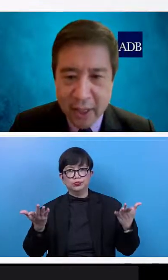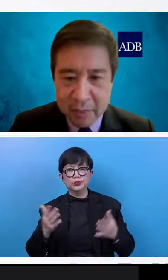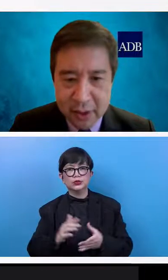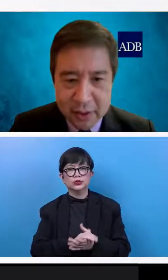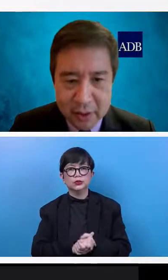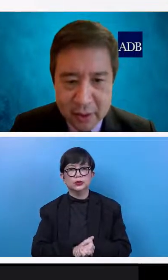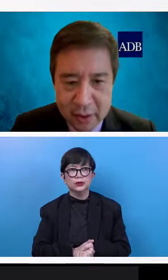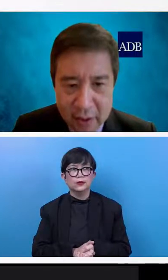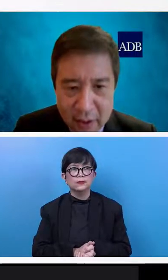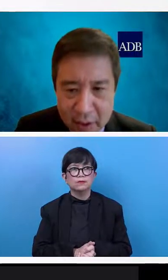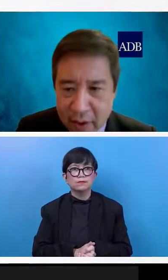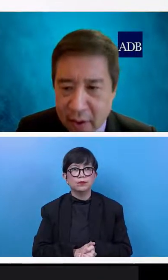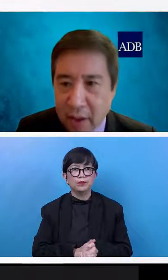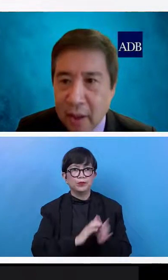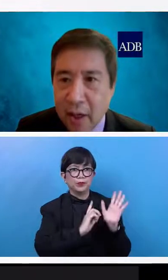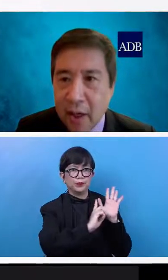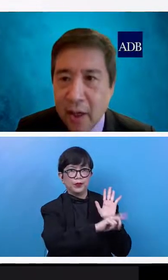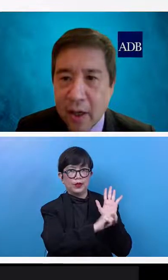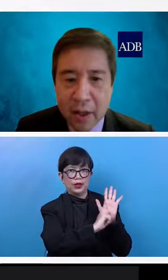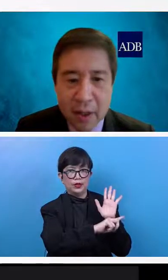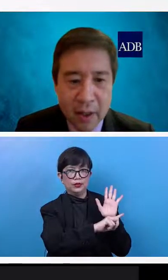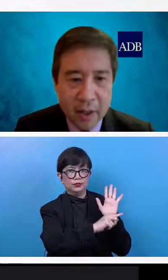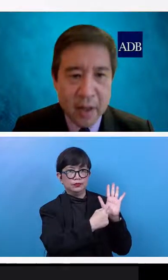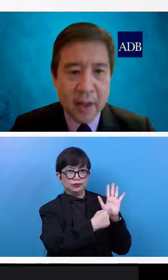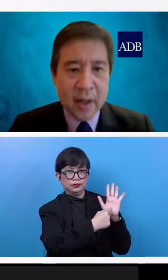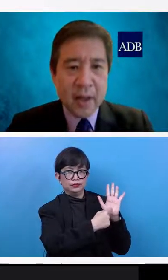Next slide, please.